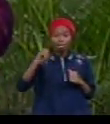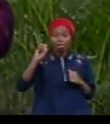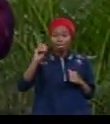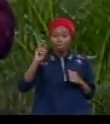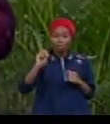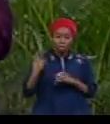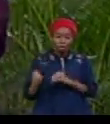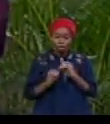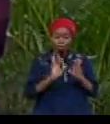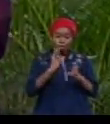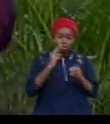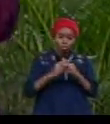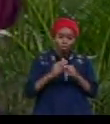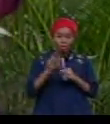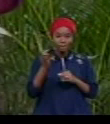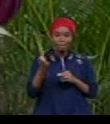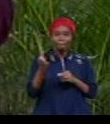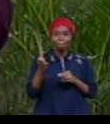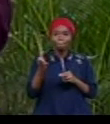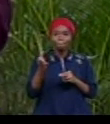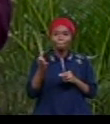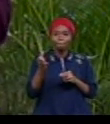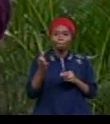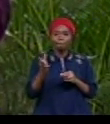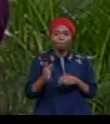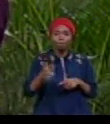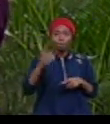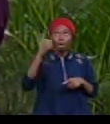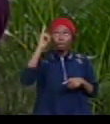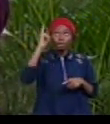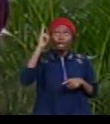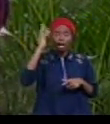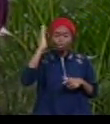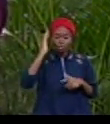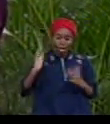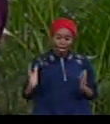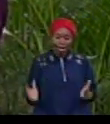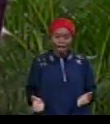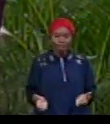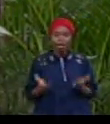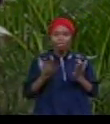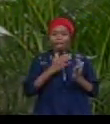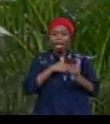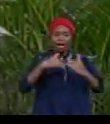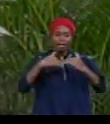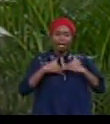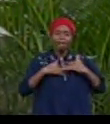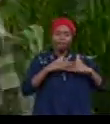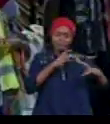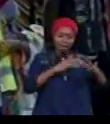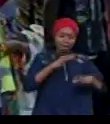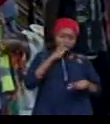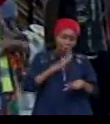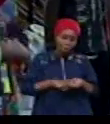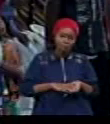set? Right. Thou shall arise and have mercy upon.